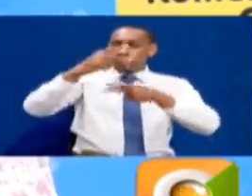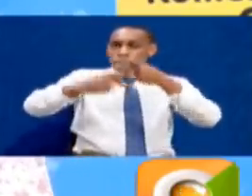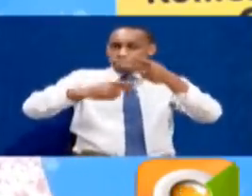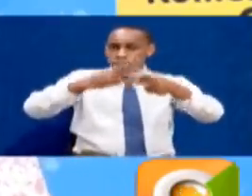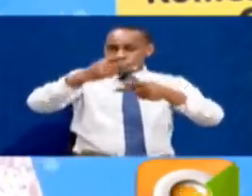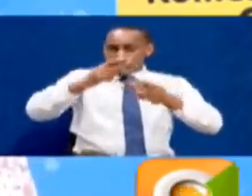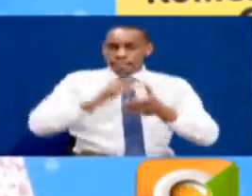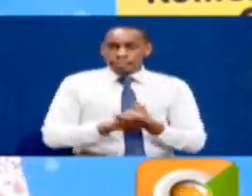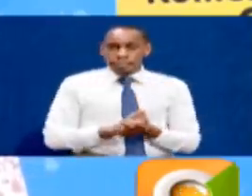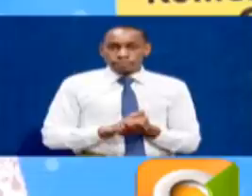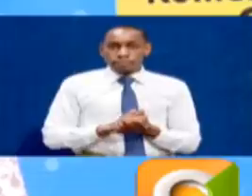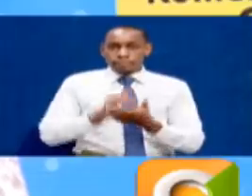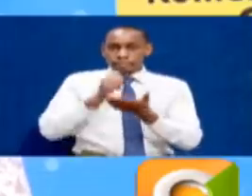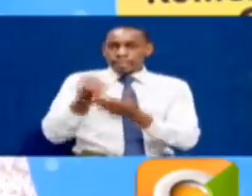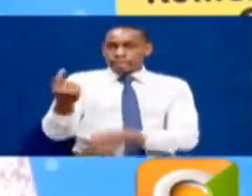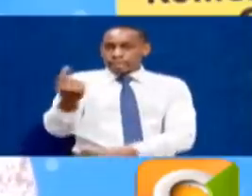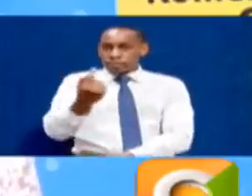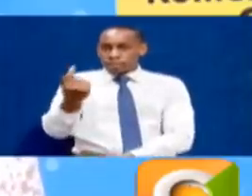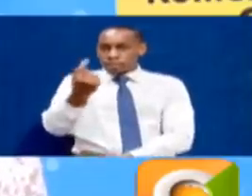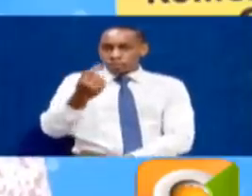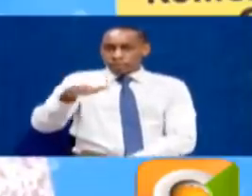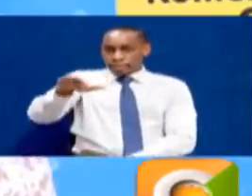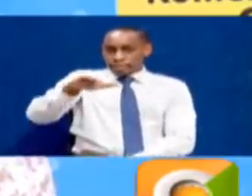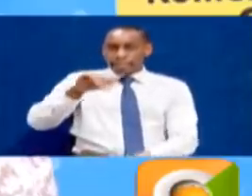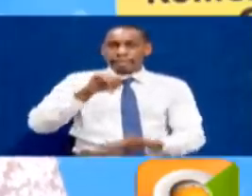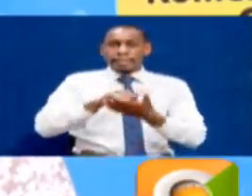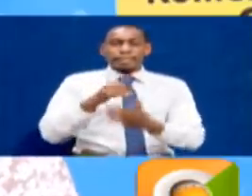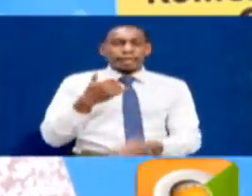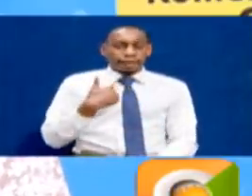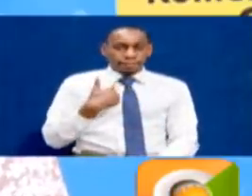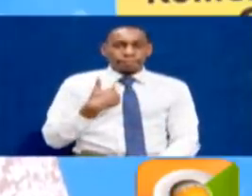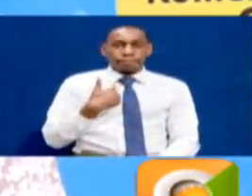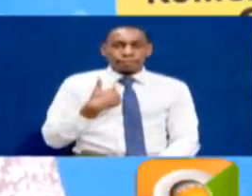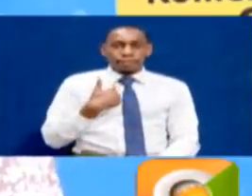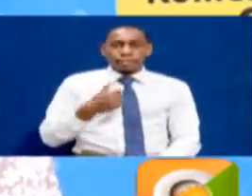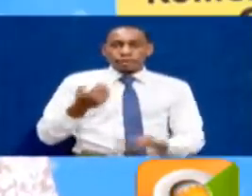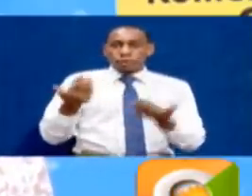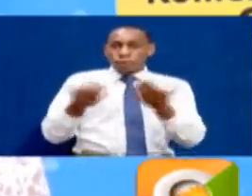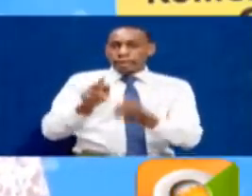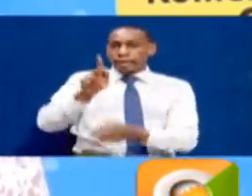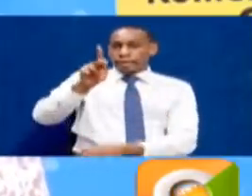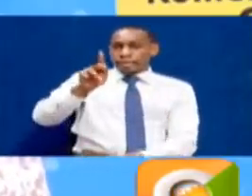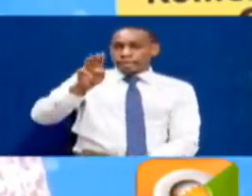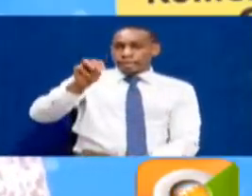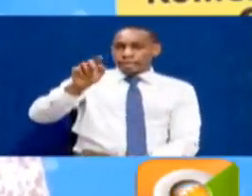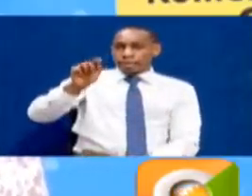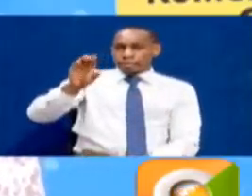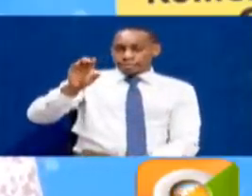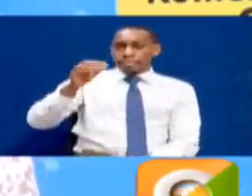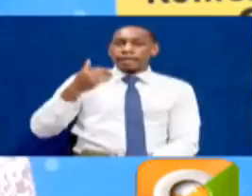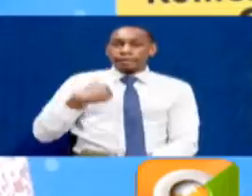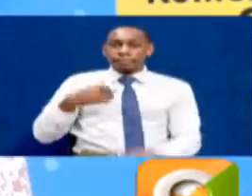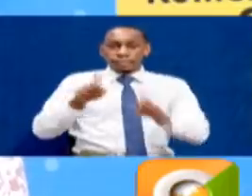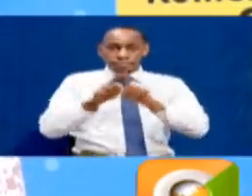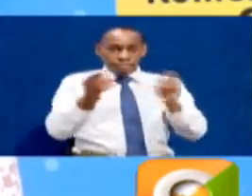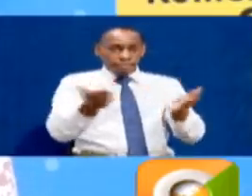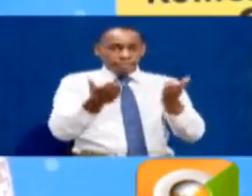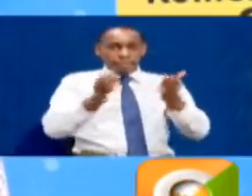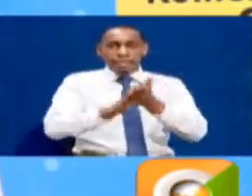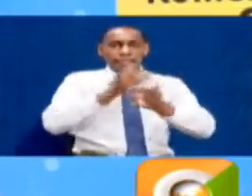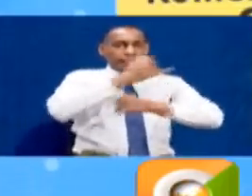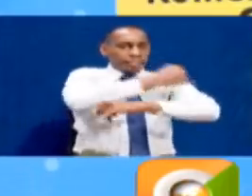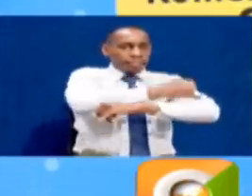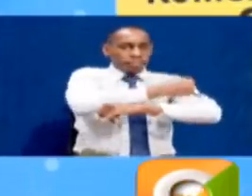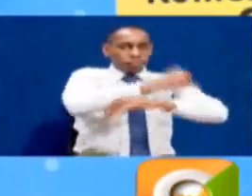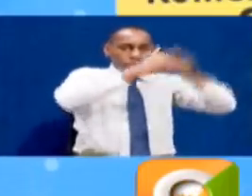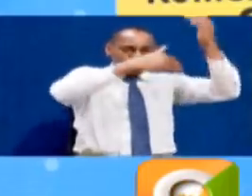as part of the isolation facilities that we have where KMTCs exist. We are also urging institutions